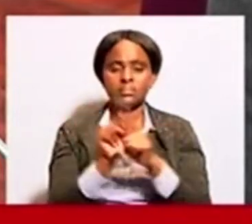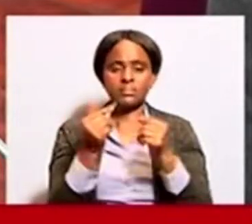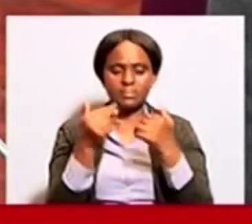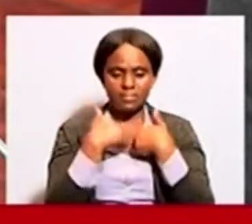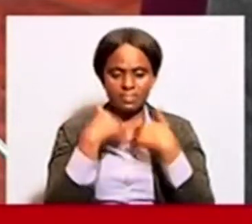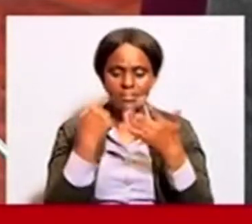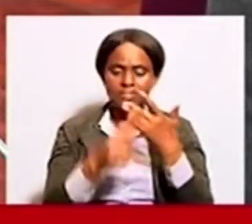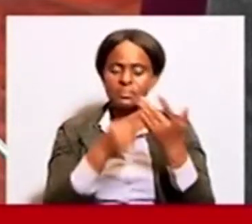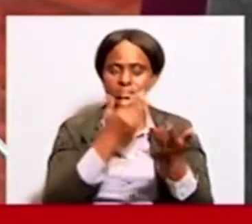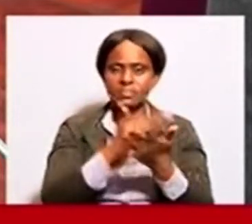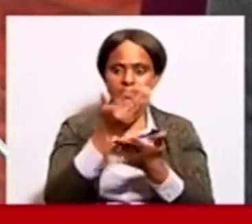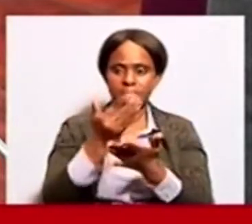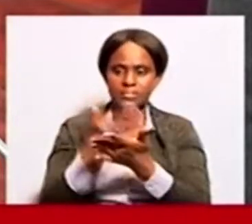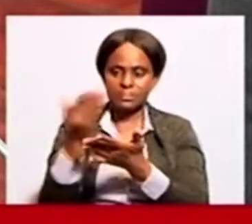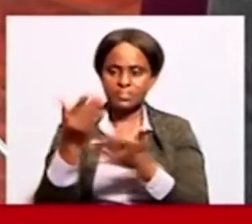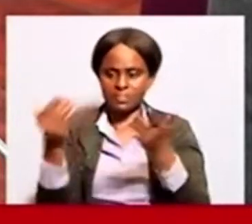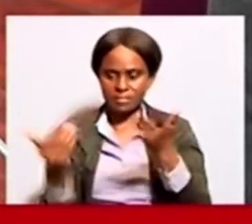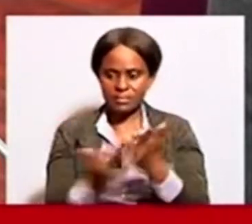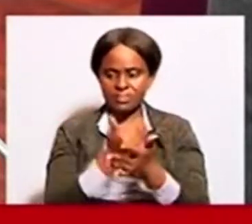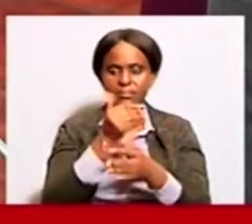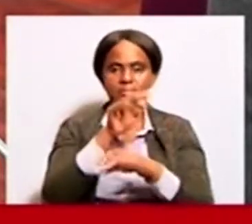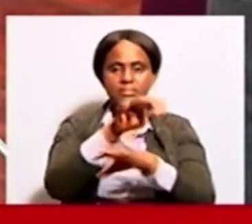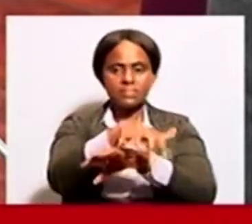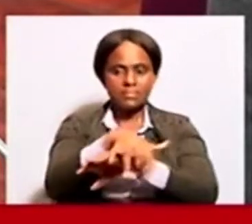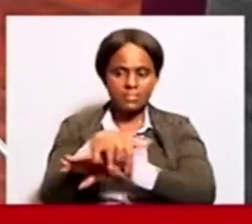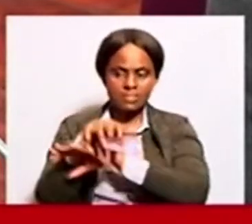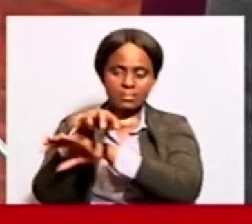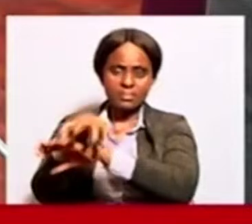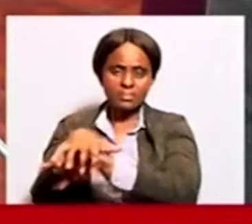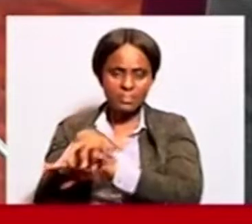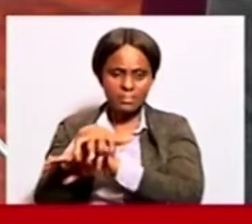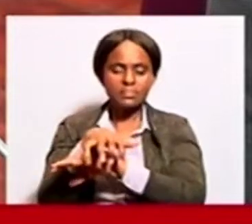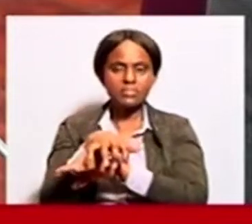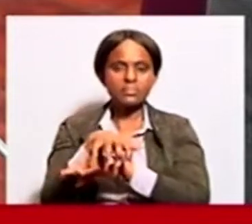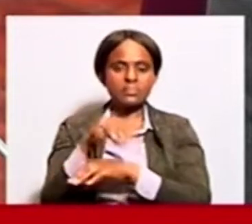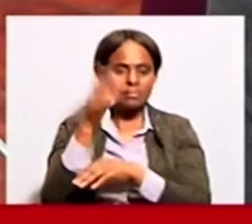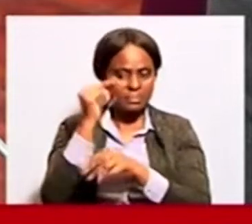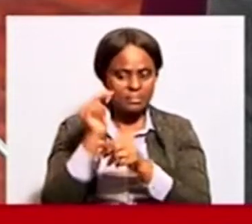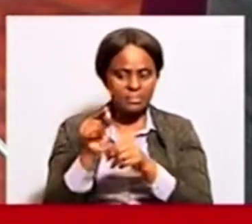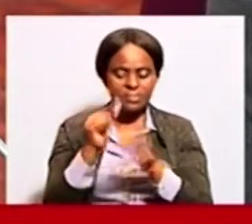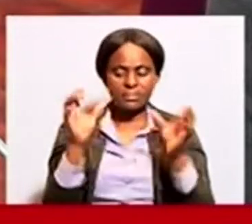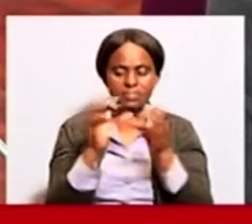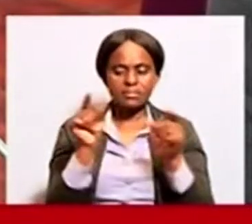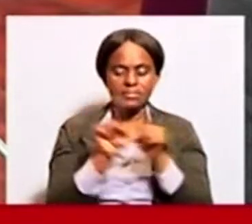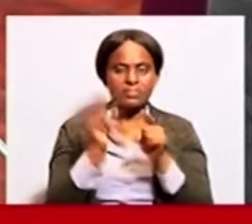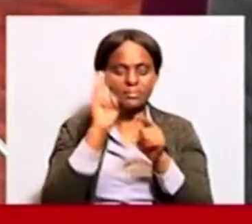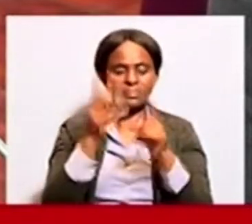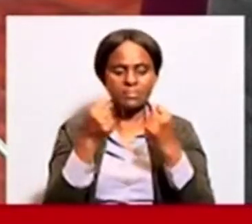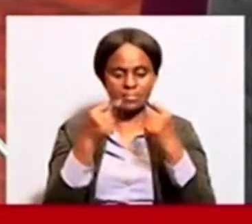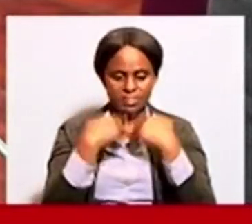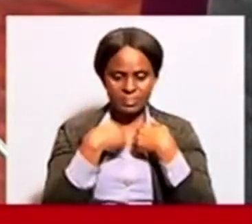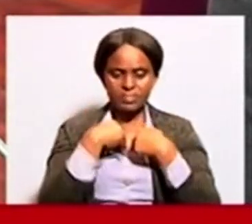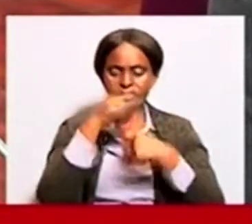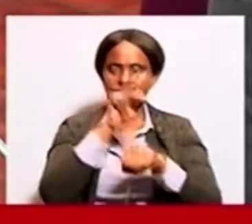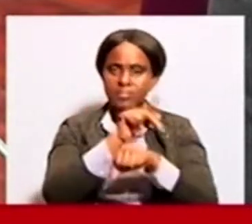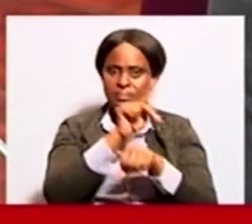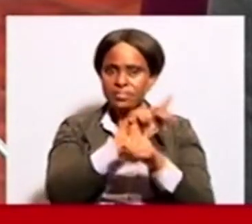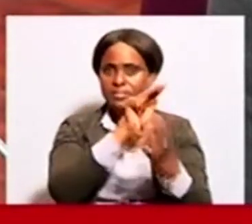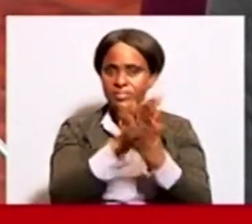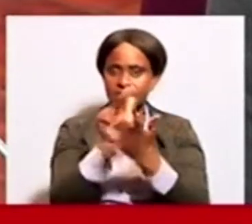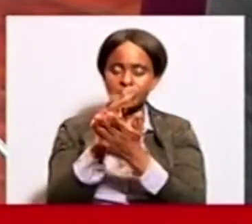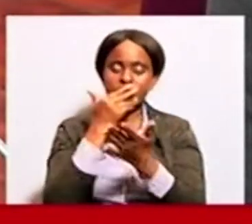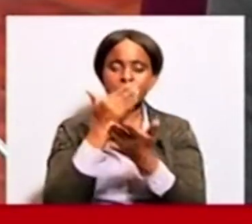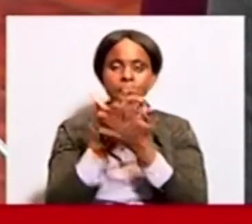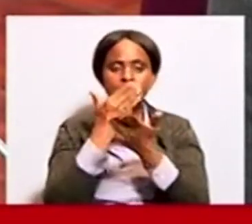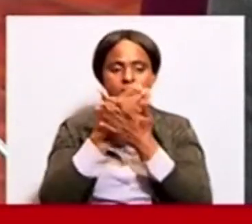since procured a new Caterpillar motor grader. Also, the council endeavored to secure project approvals in good time